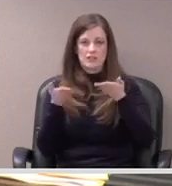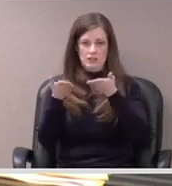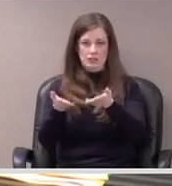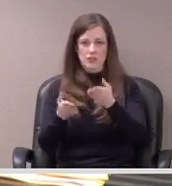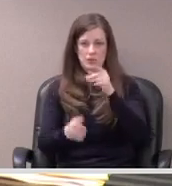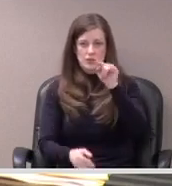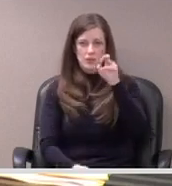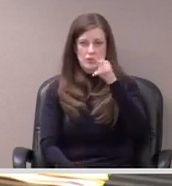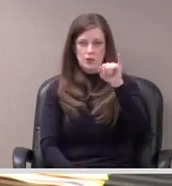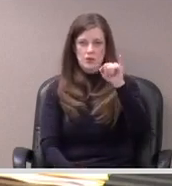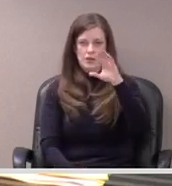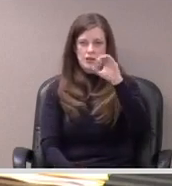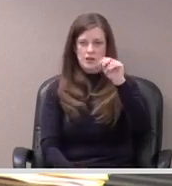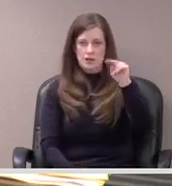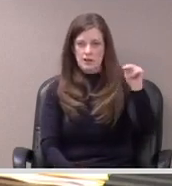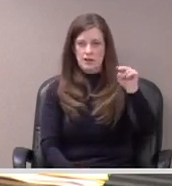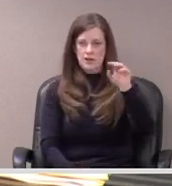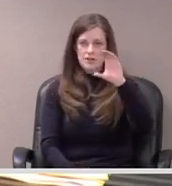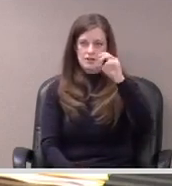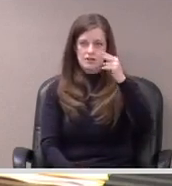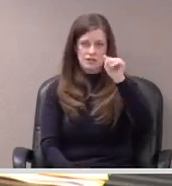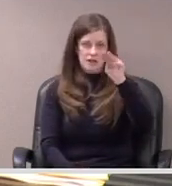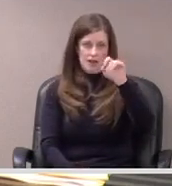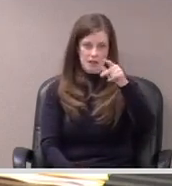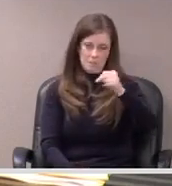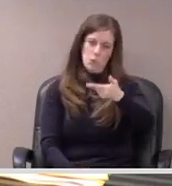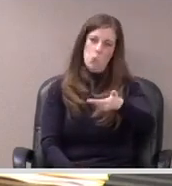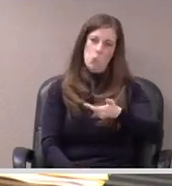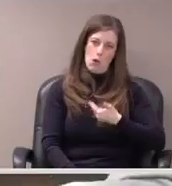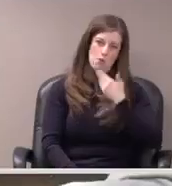Kahn-Statman. Welcome. Thank you, Ms. Tony.